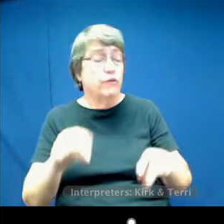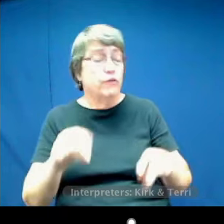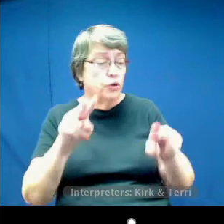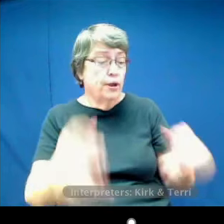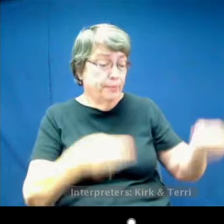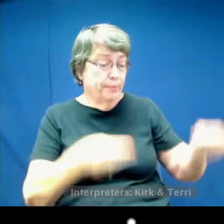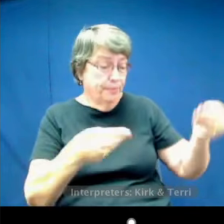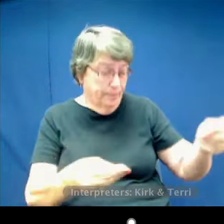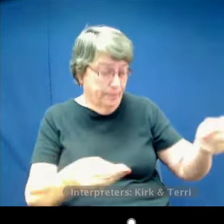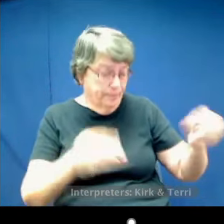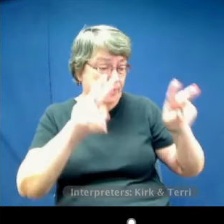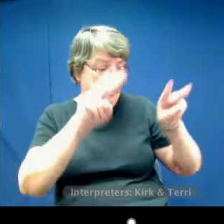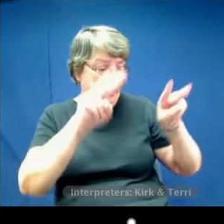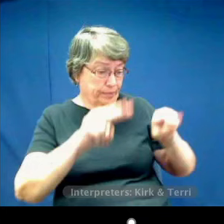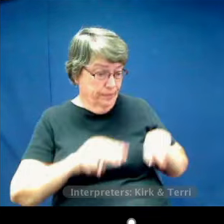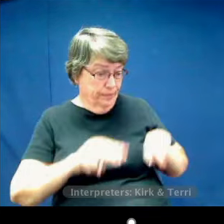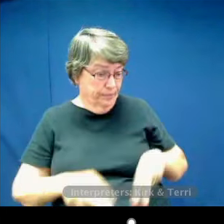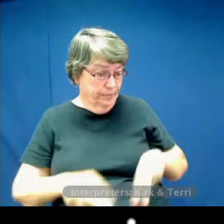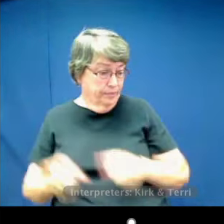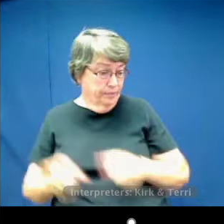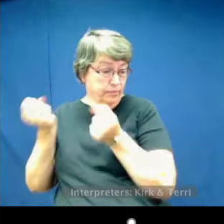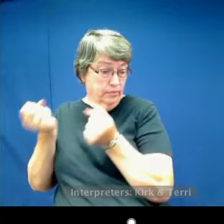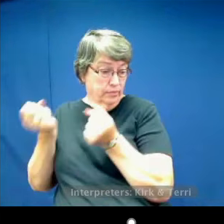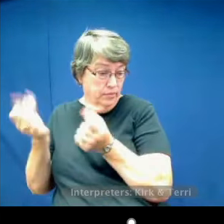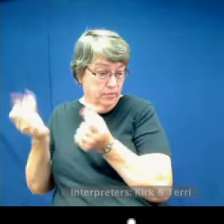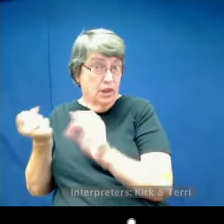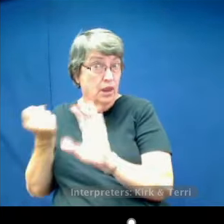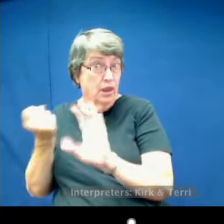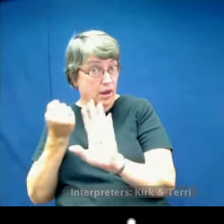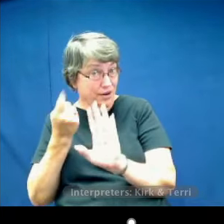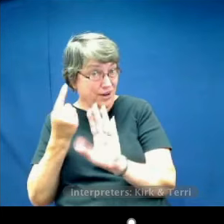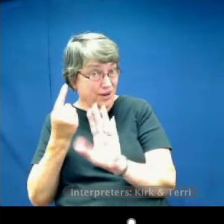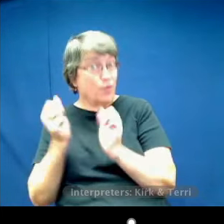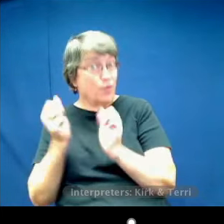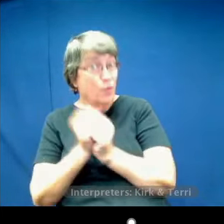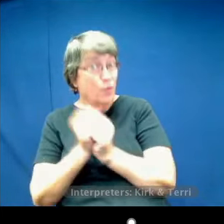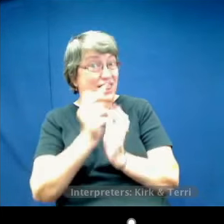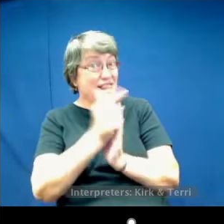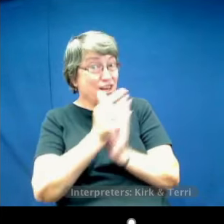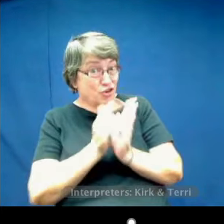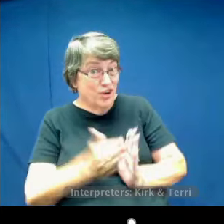And of course, you'd want to do that with the attorney present to answer any questions.